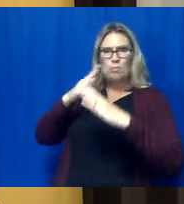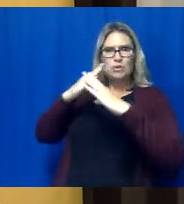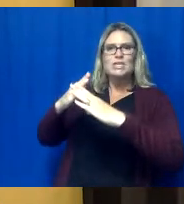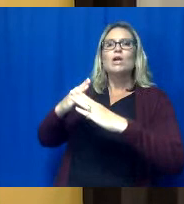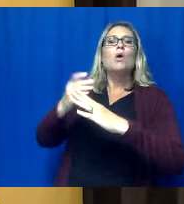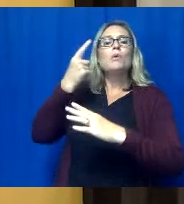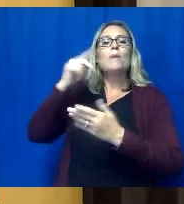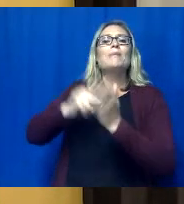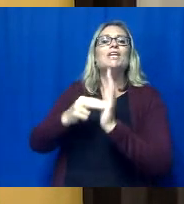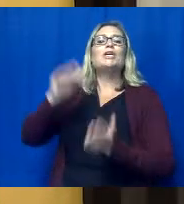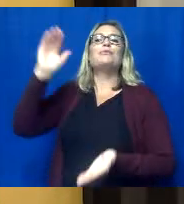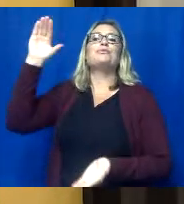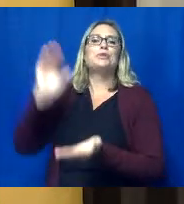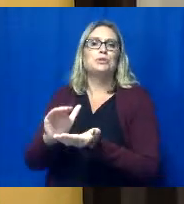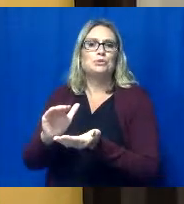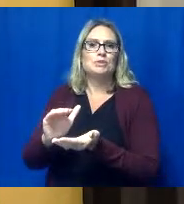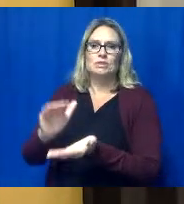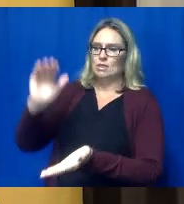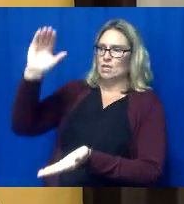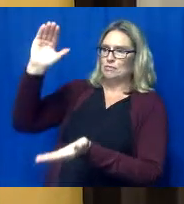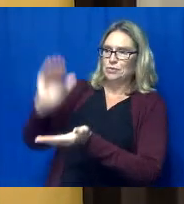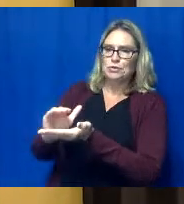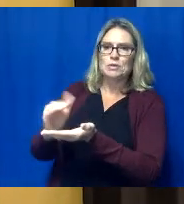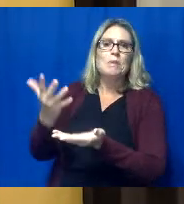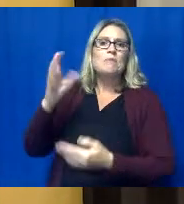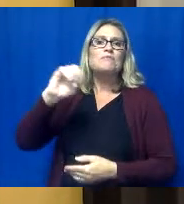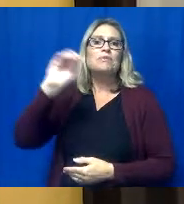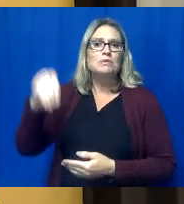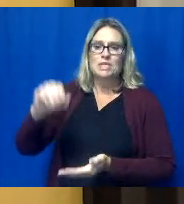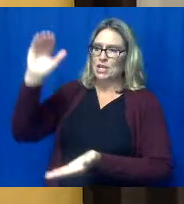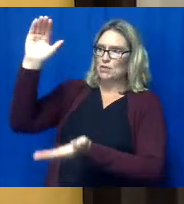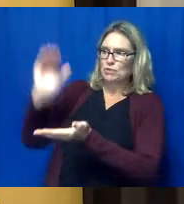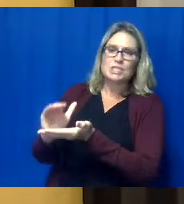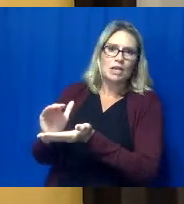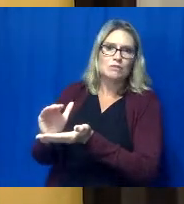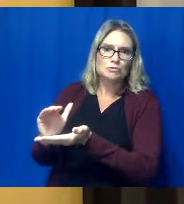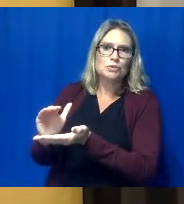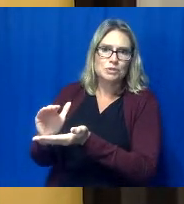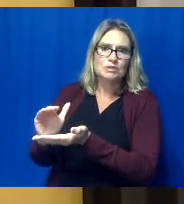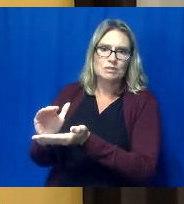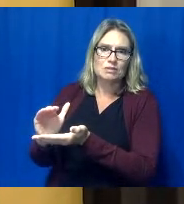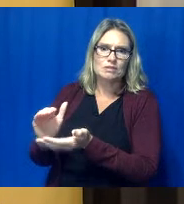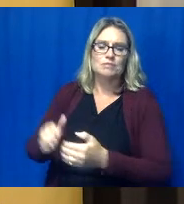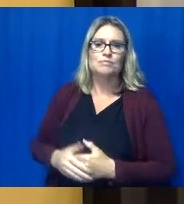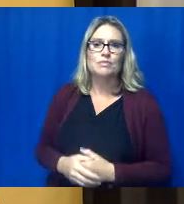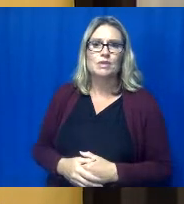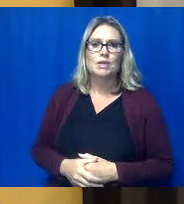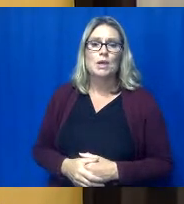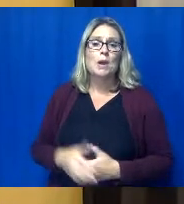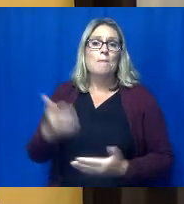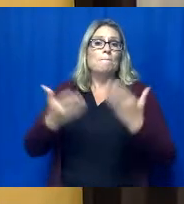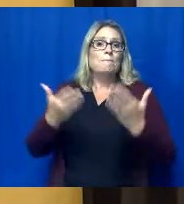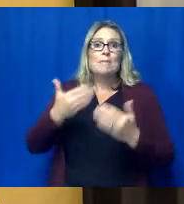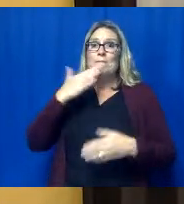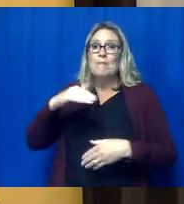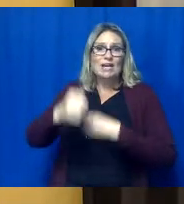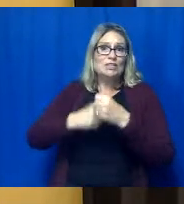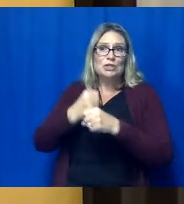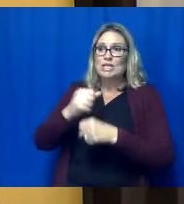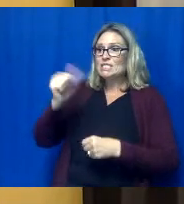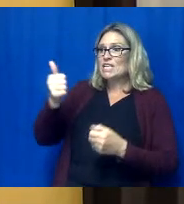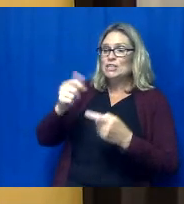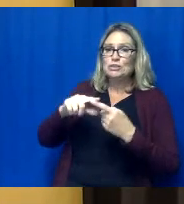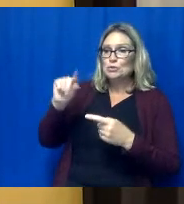influenza, maybe in a good year by 50%, and in a bad year by 10, 20%. But